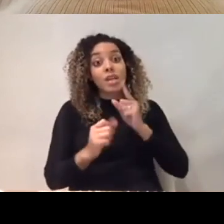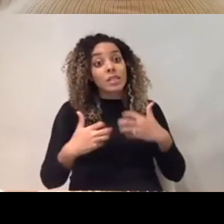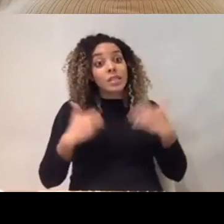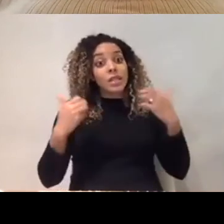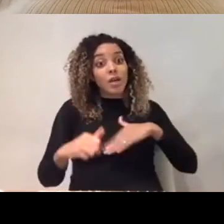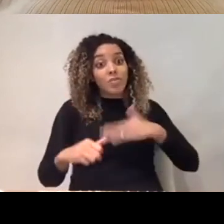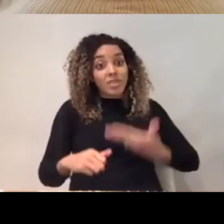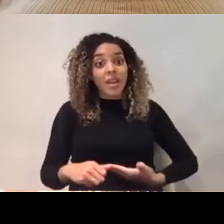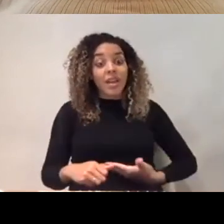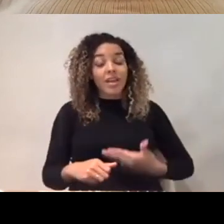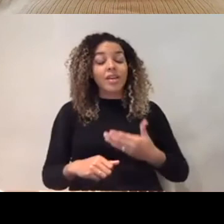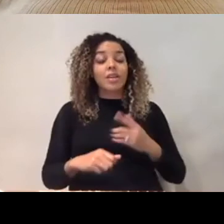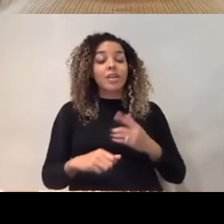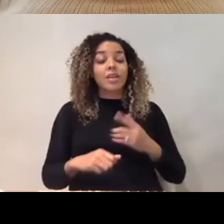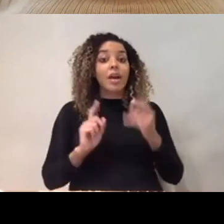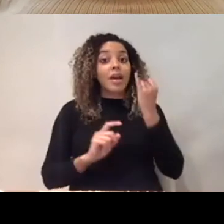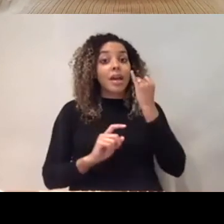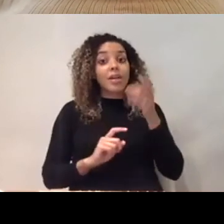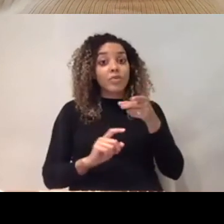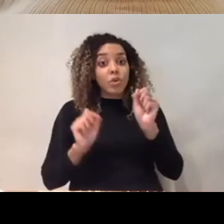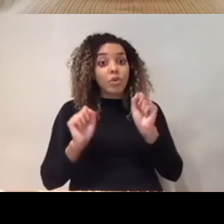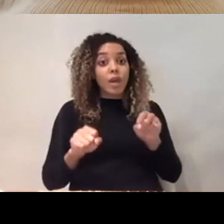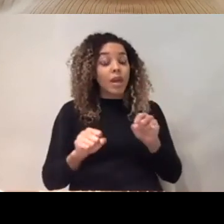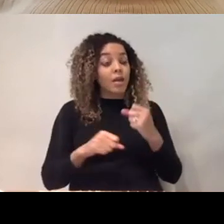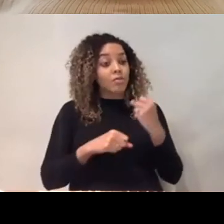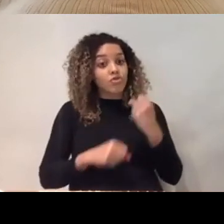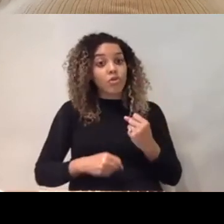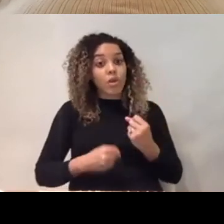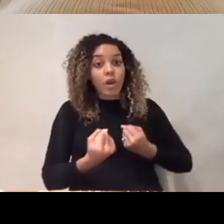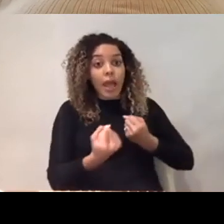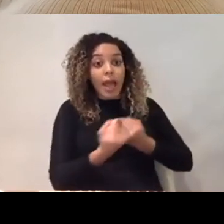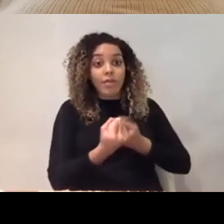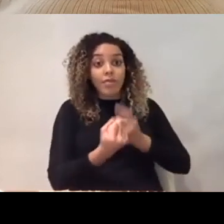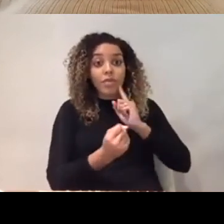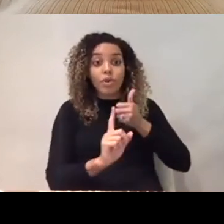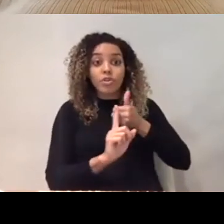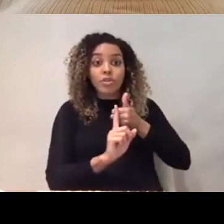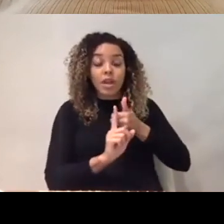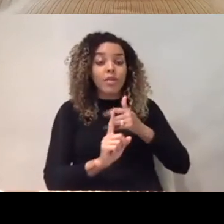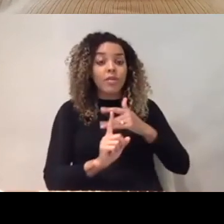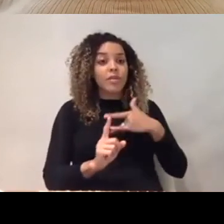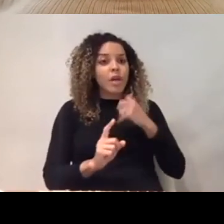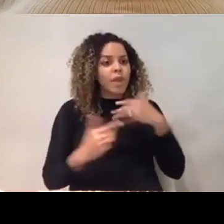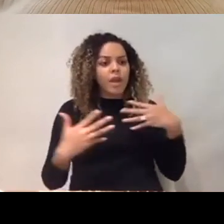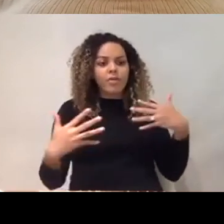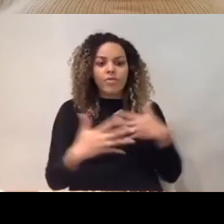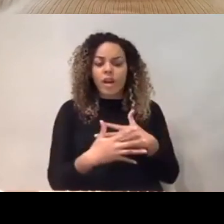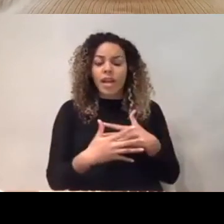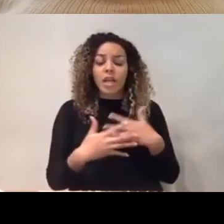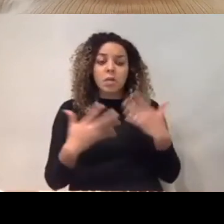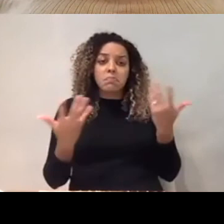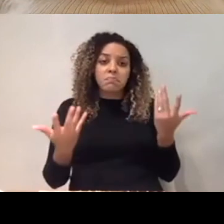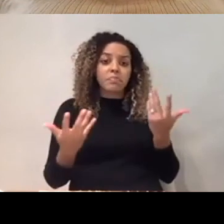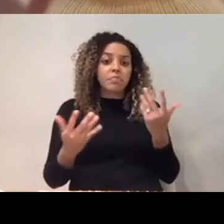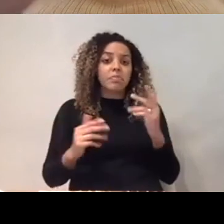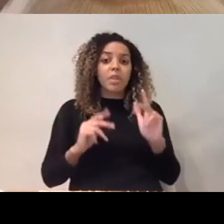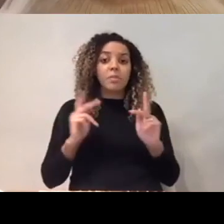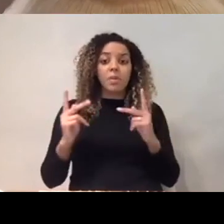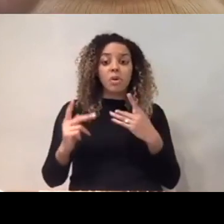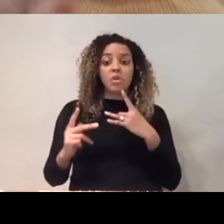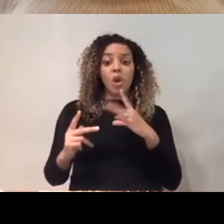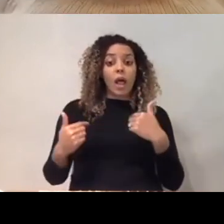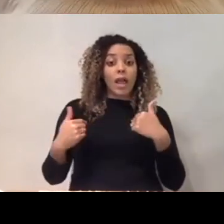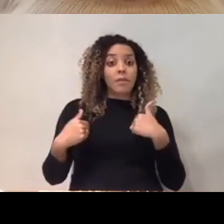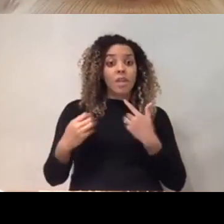you are able to be a really strong advocate for yourself and you're not afraid to have people maybe not like you at the end of